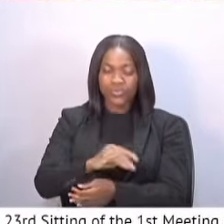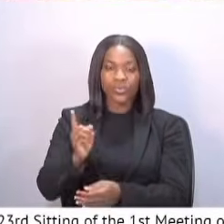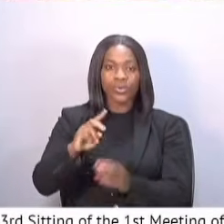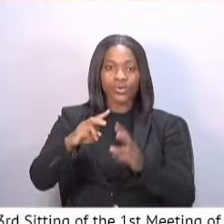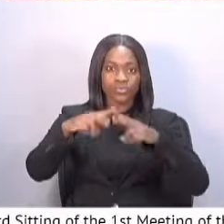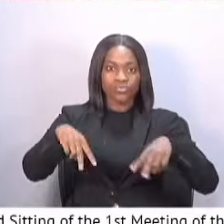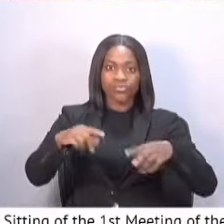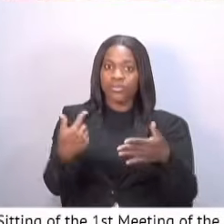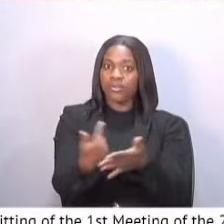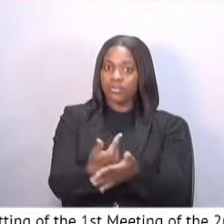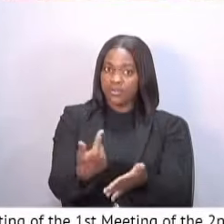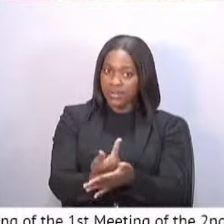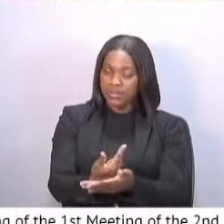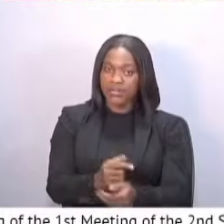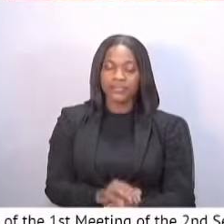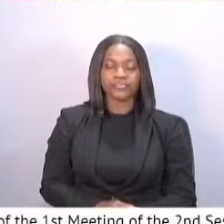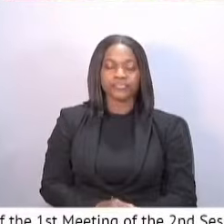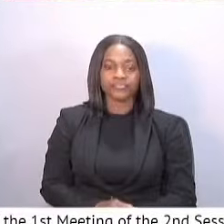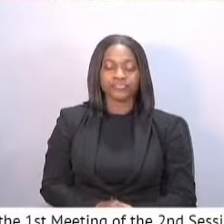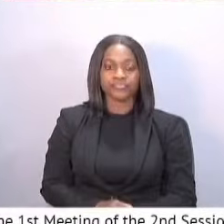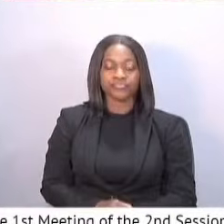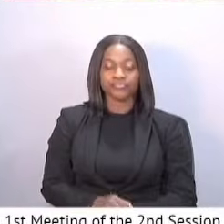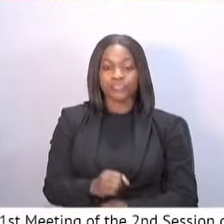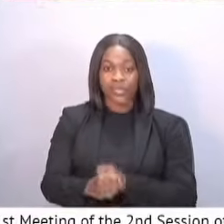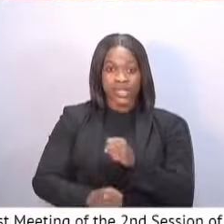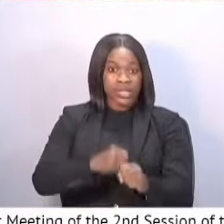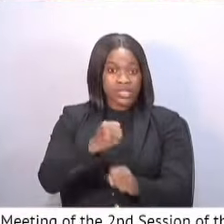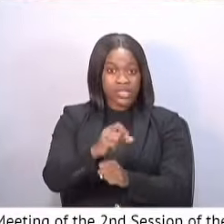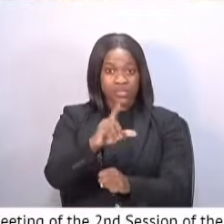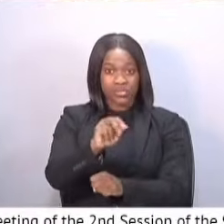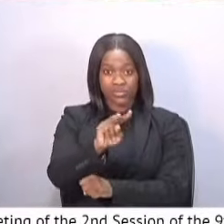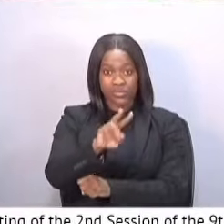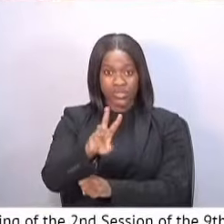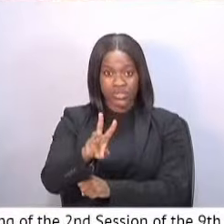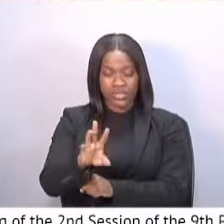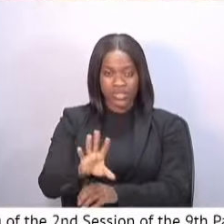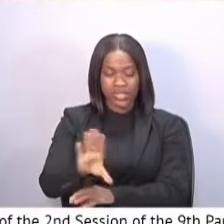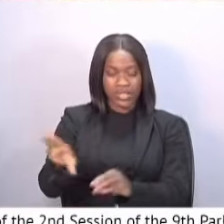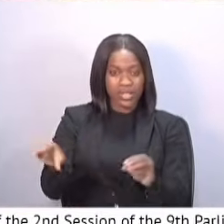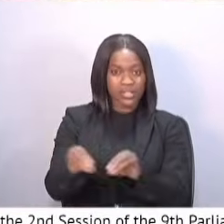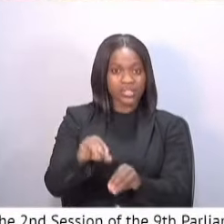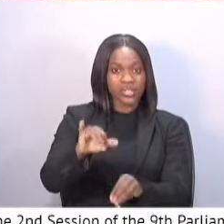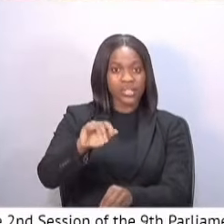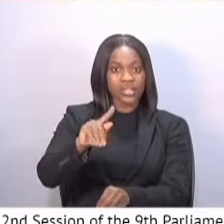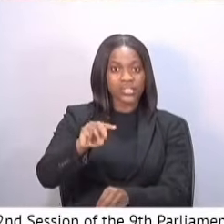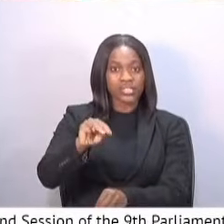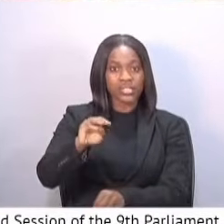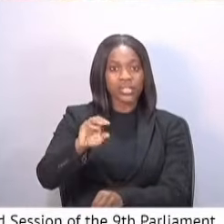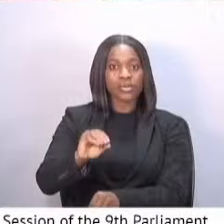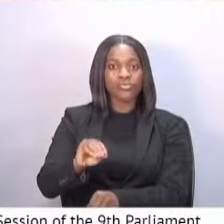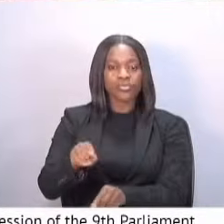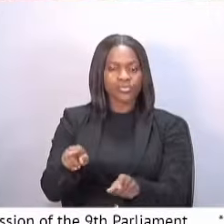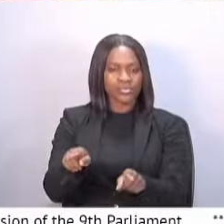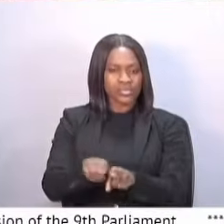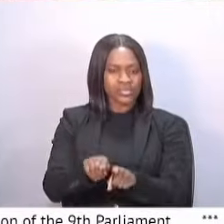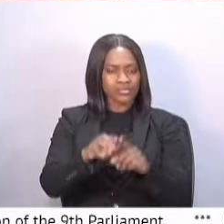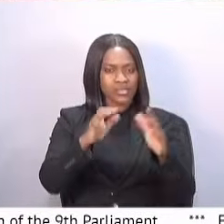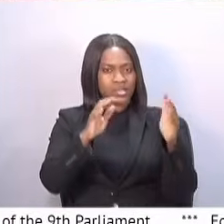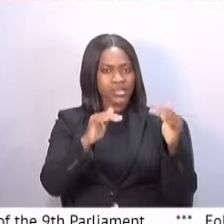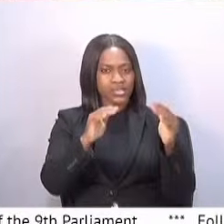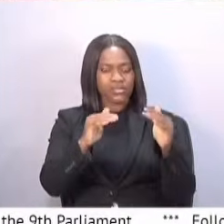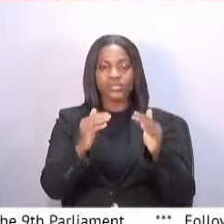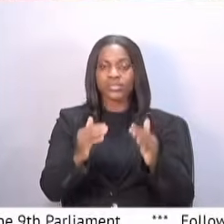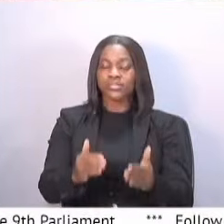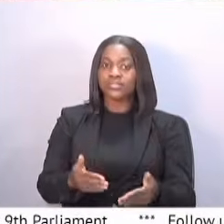Ghana. And in 2026, additional ITMOs are also being expected to